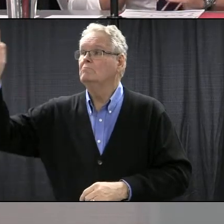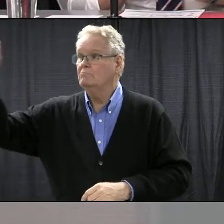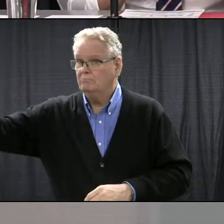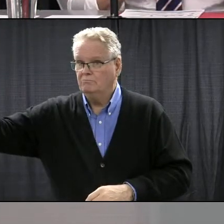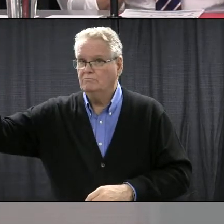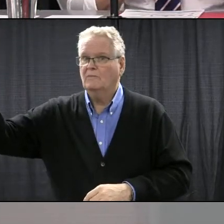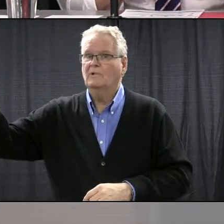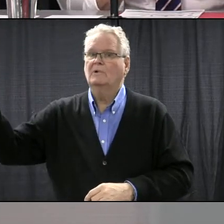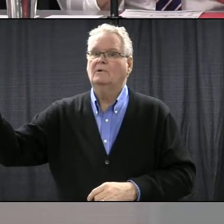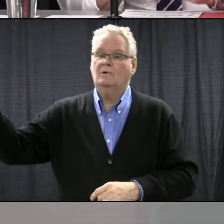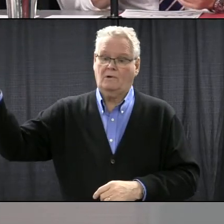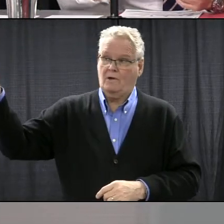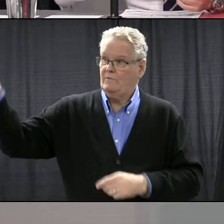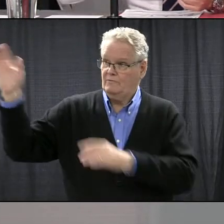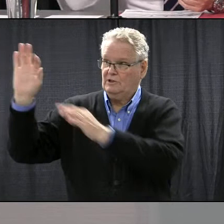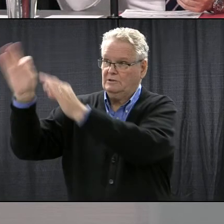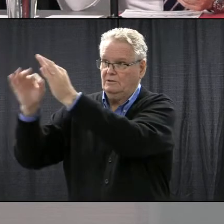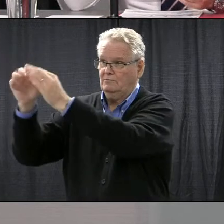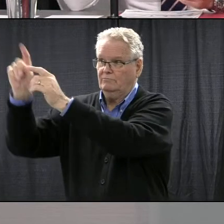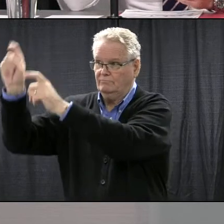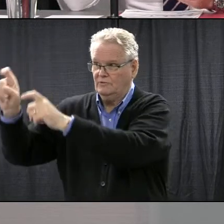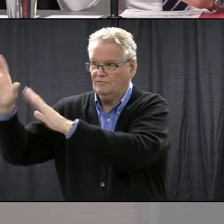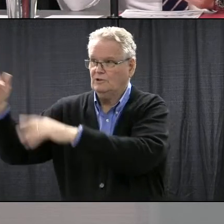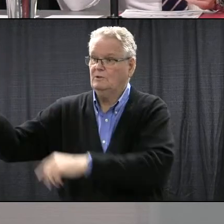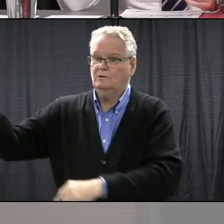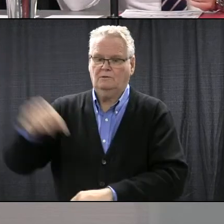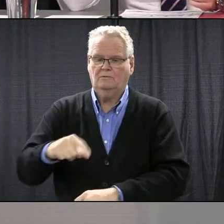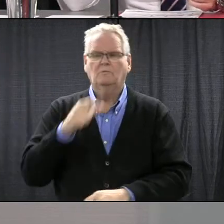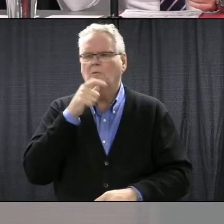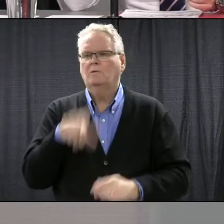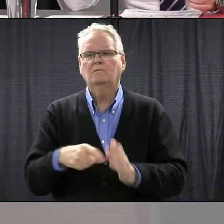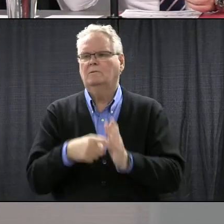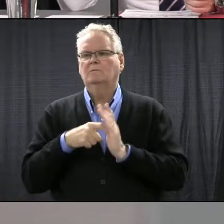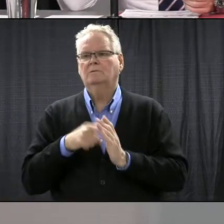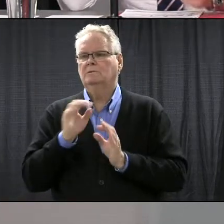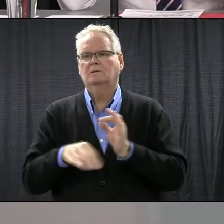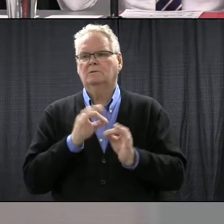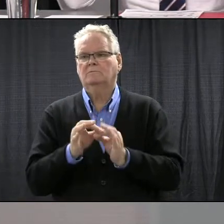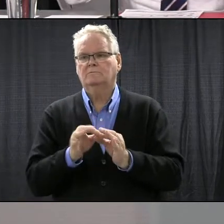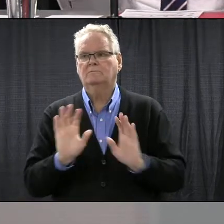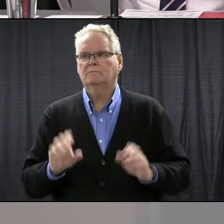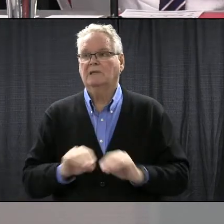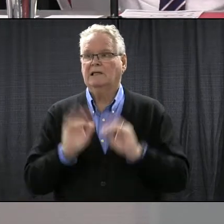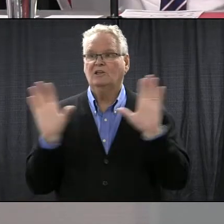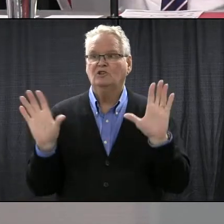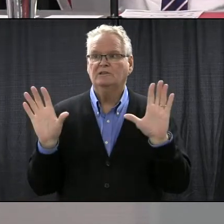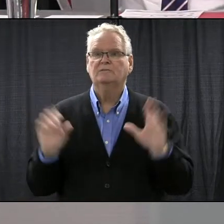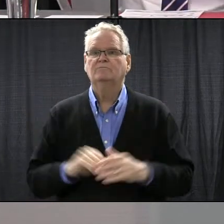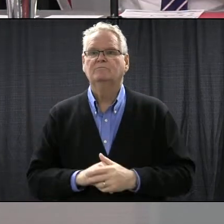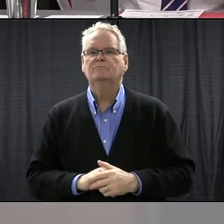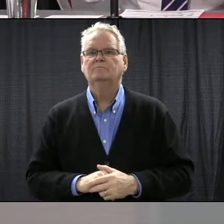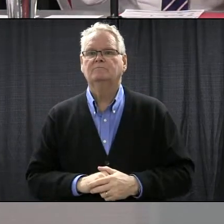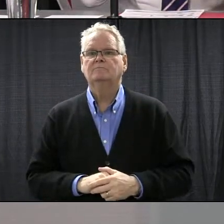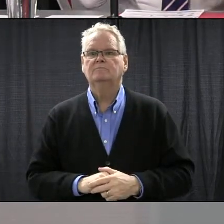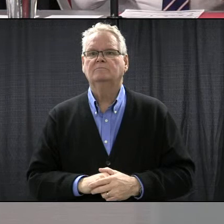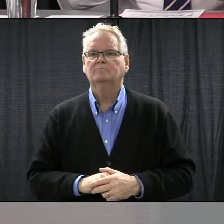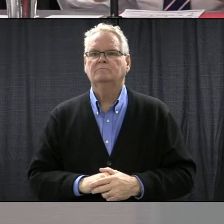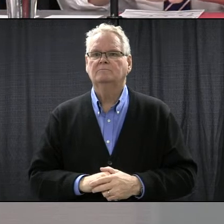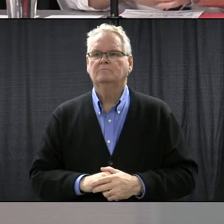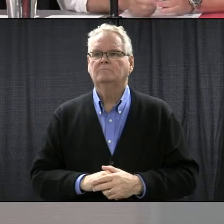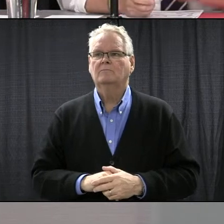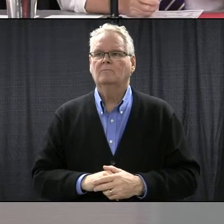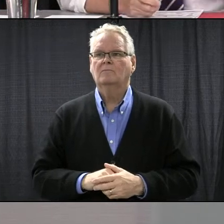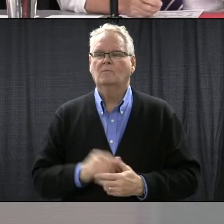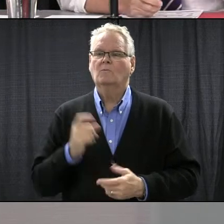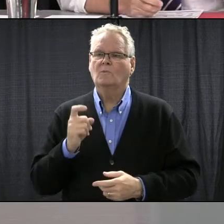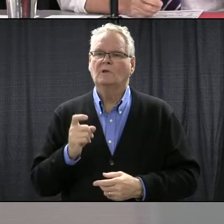departure. And certainly for convenience, the traveler can have that done prior to arrival. And that actually leads well into